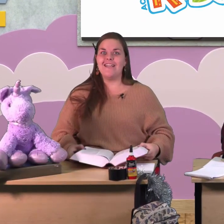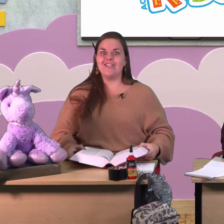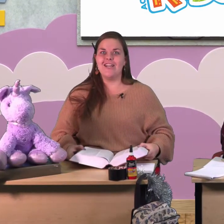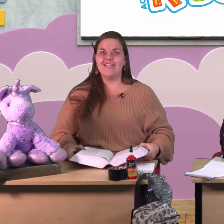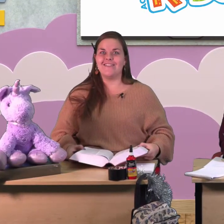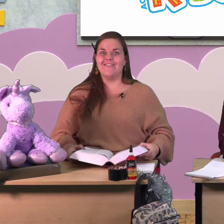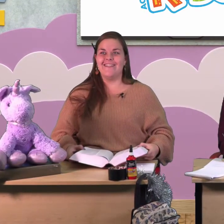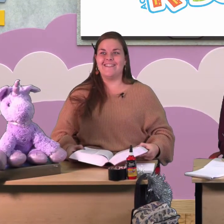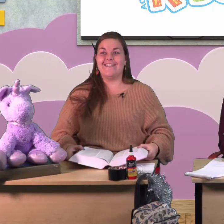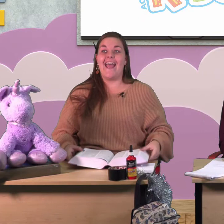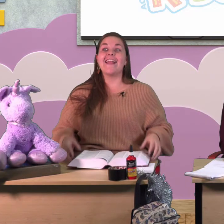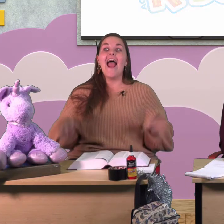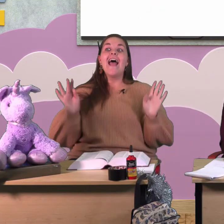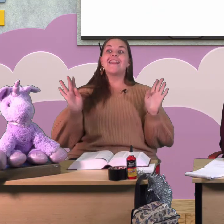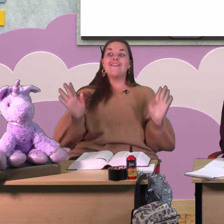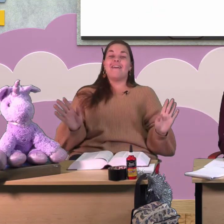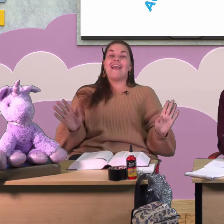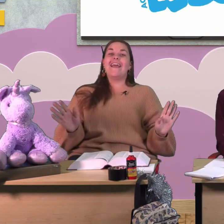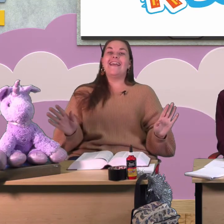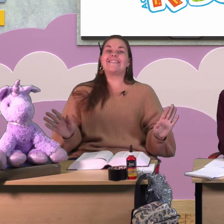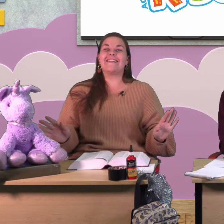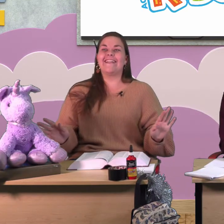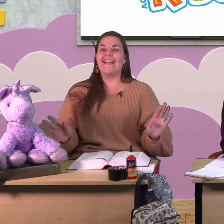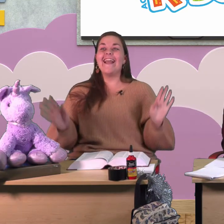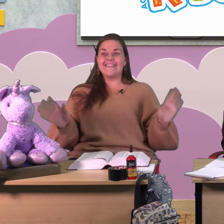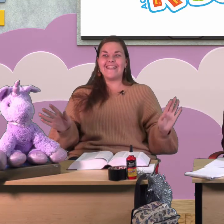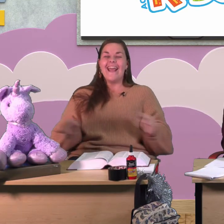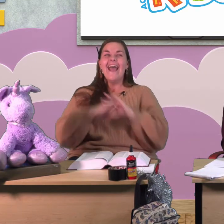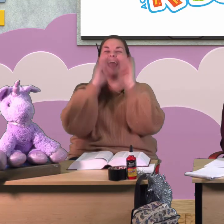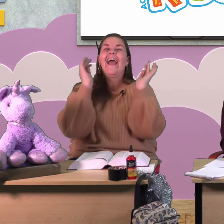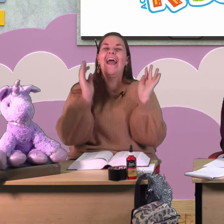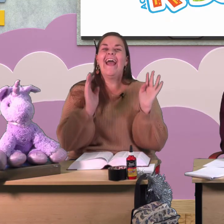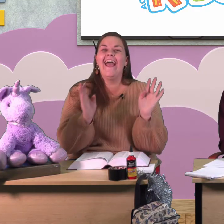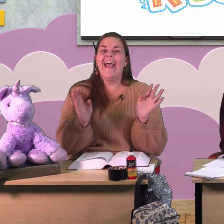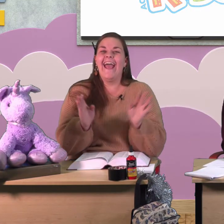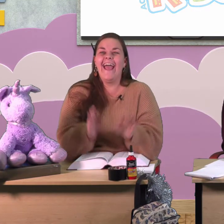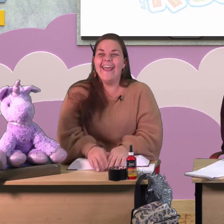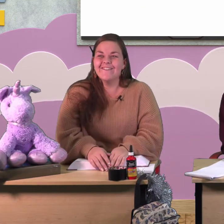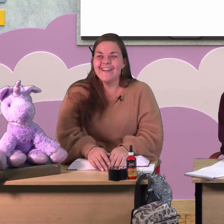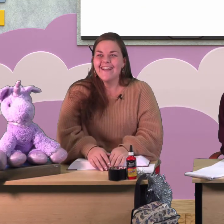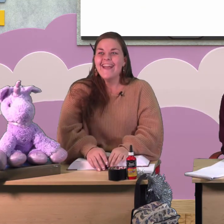our teachers. We just had this lesson.